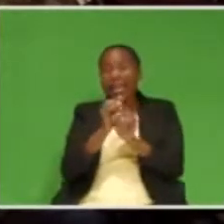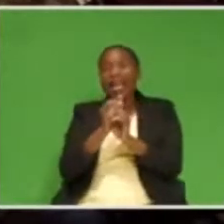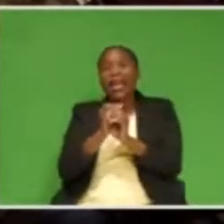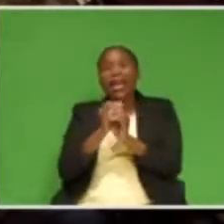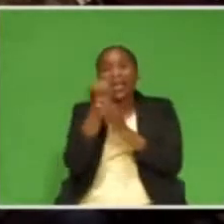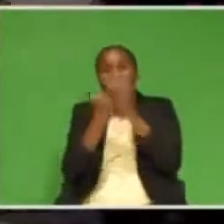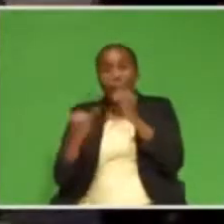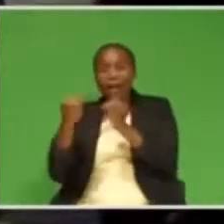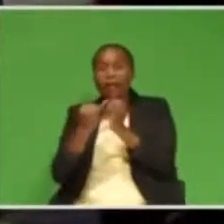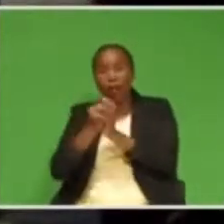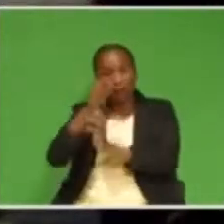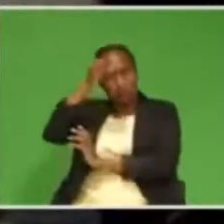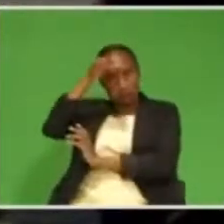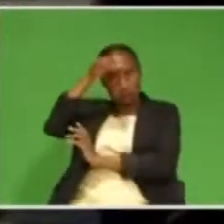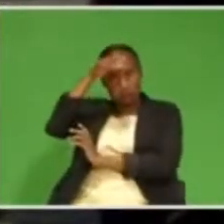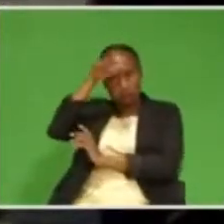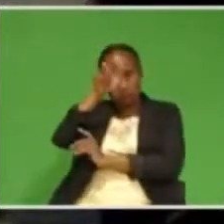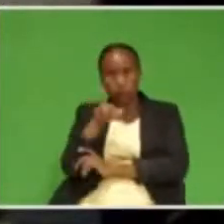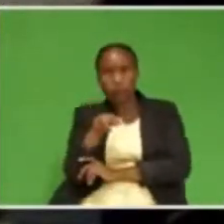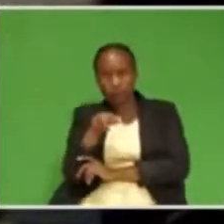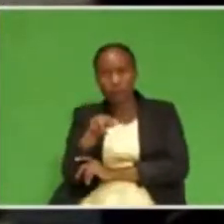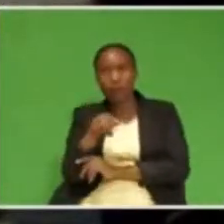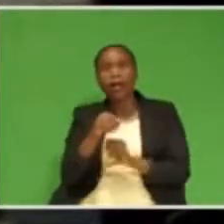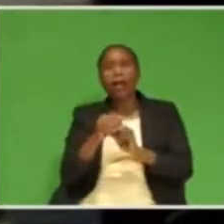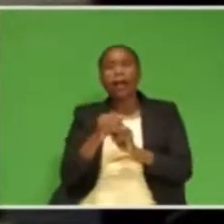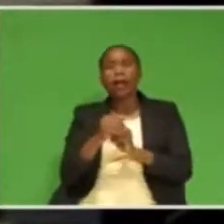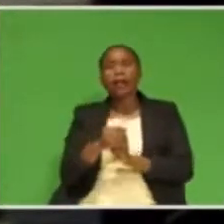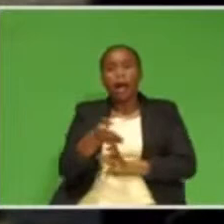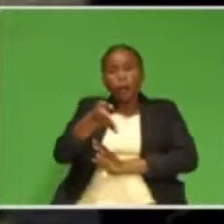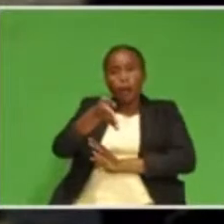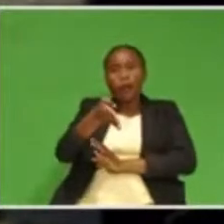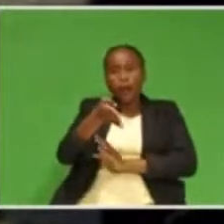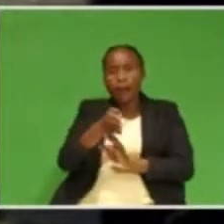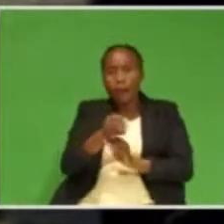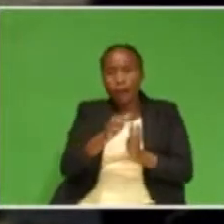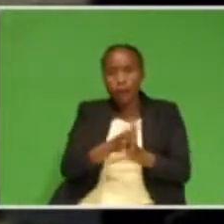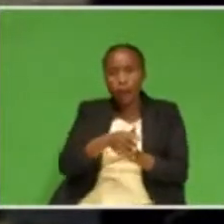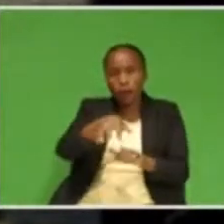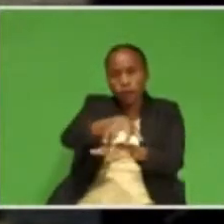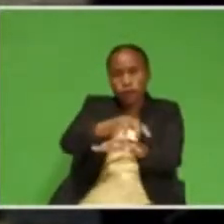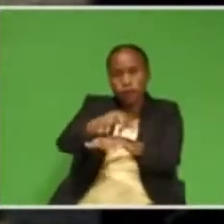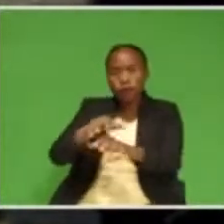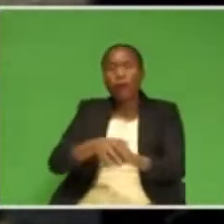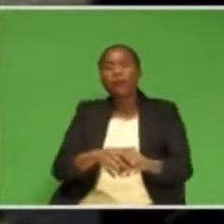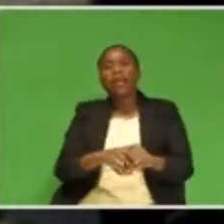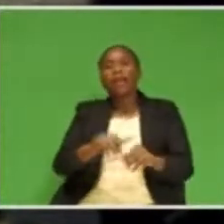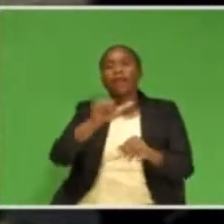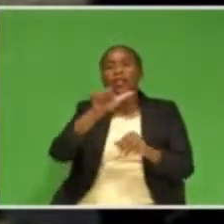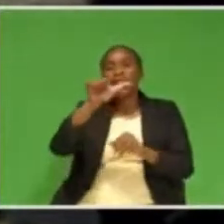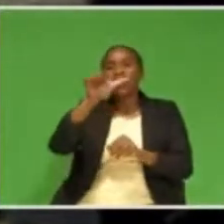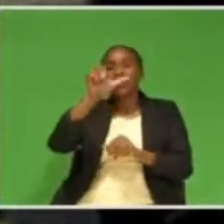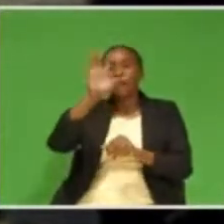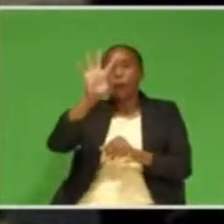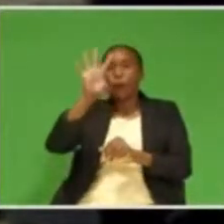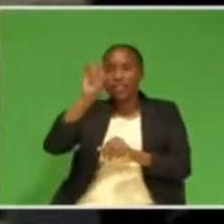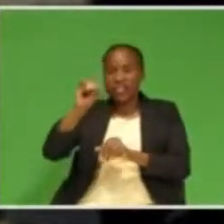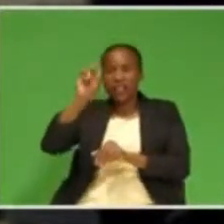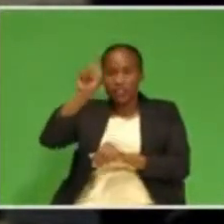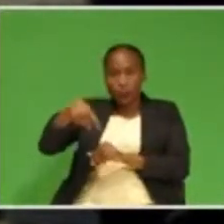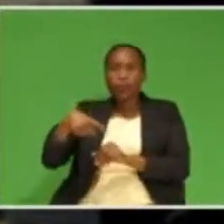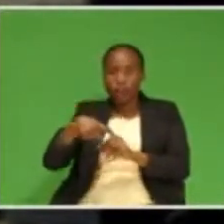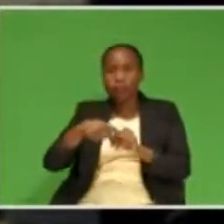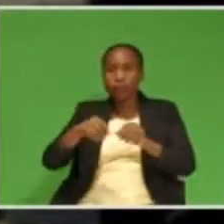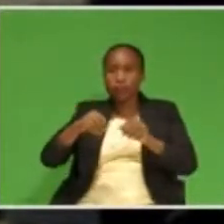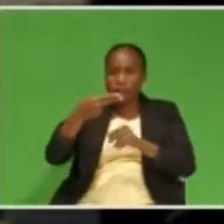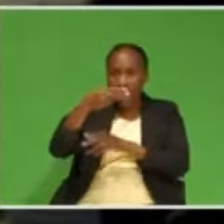academic, has led to the cultivation of some 640,000 hectares of land.